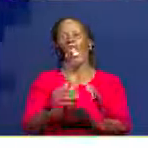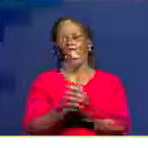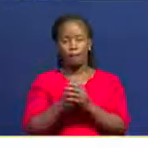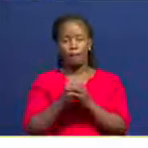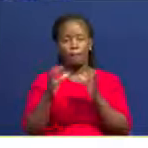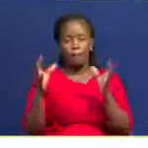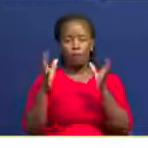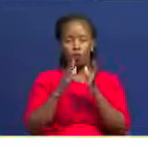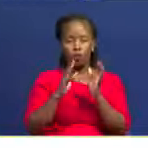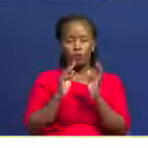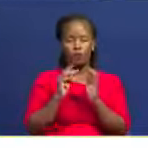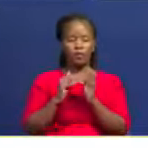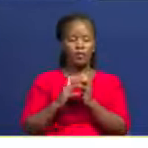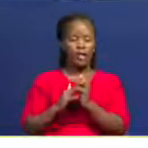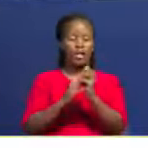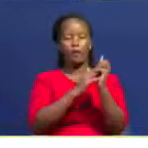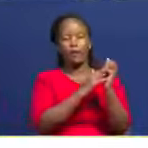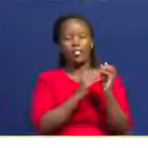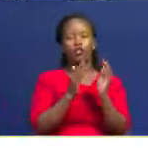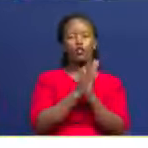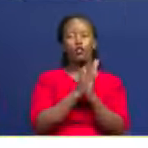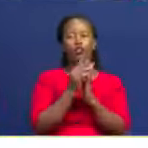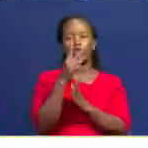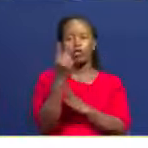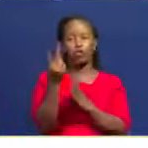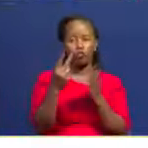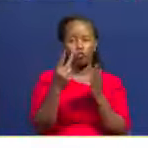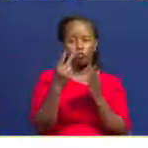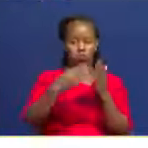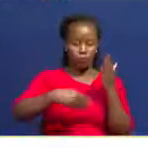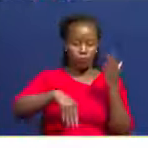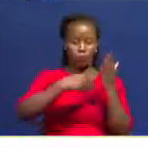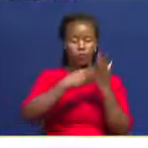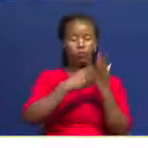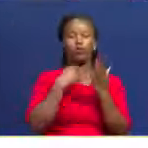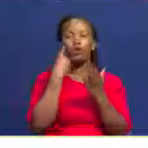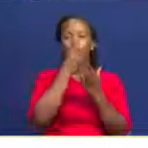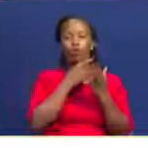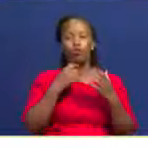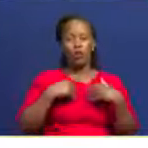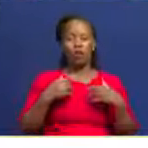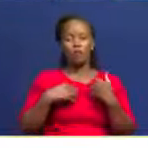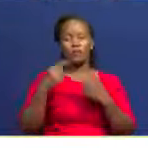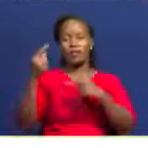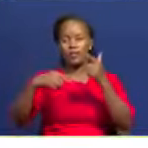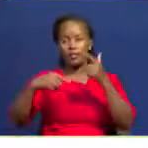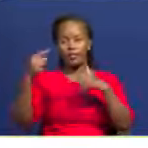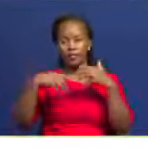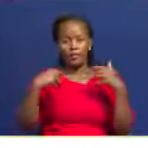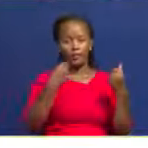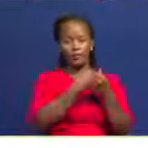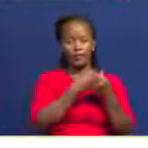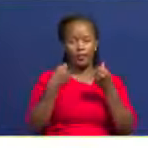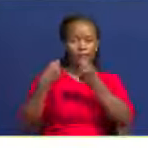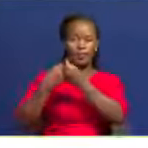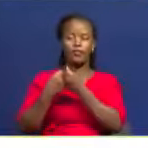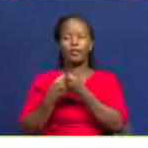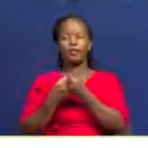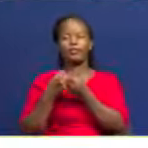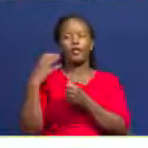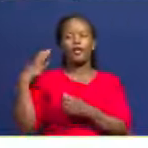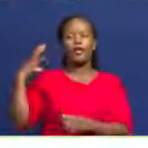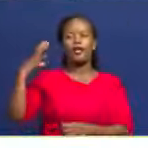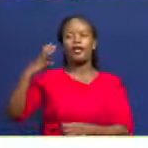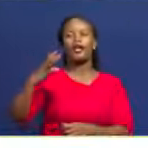Accompanied by two reserves, include all the players who were instrumental in Kenya's promotion battle in the Challenger Cup. That is co-captain Tony